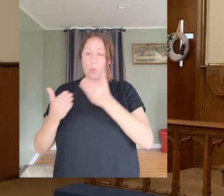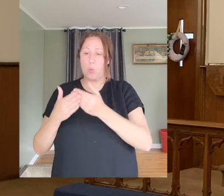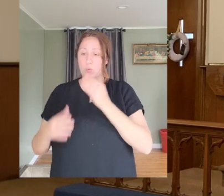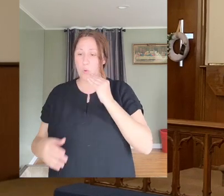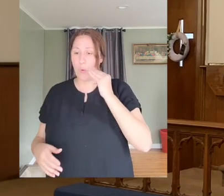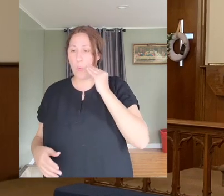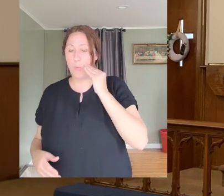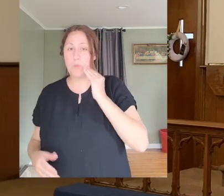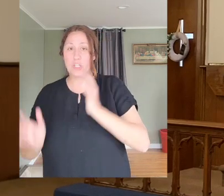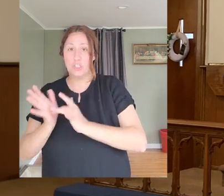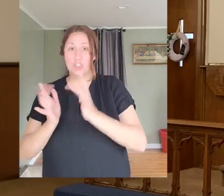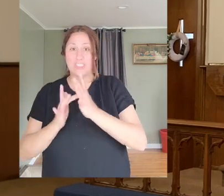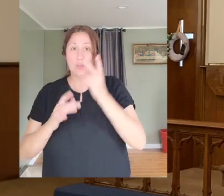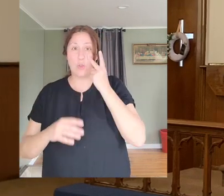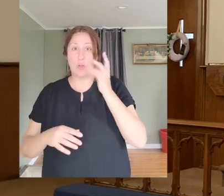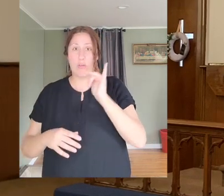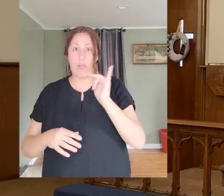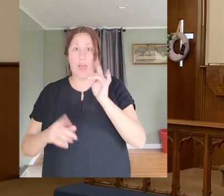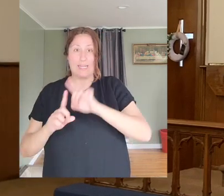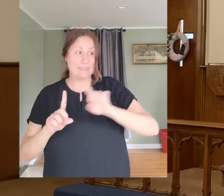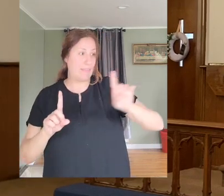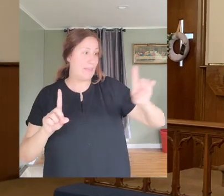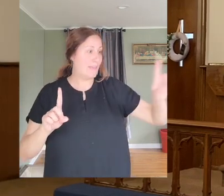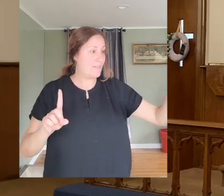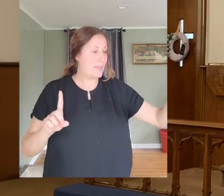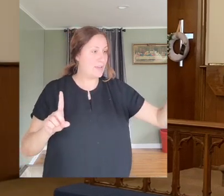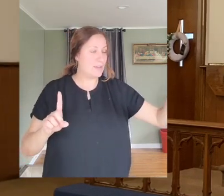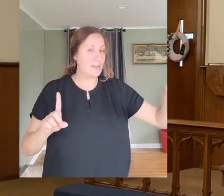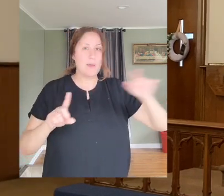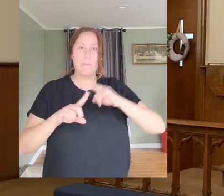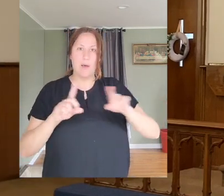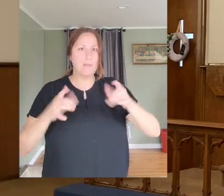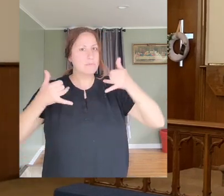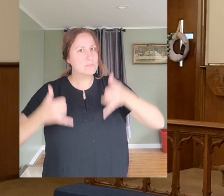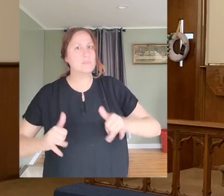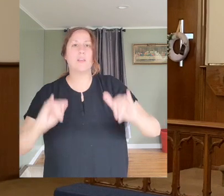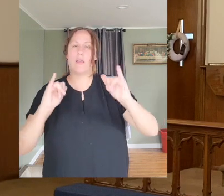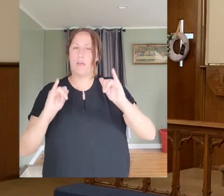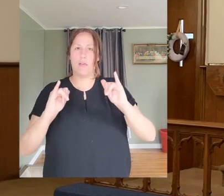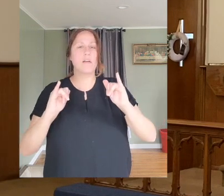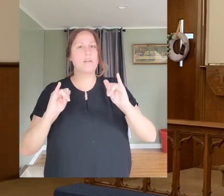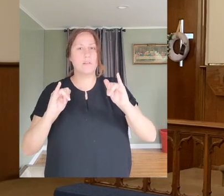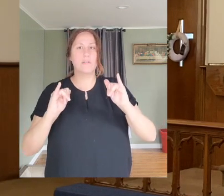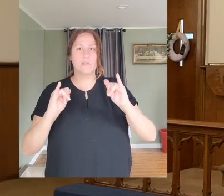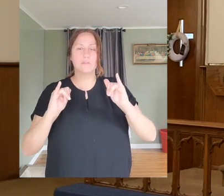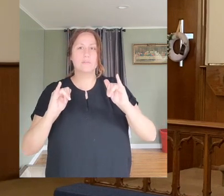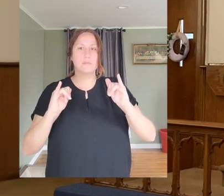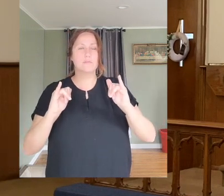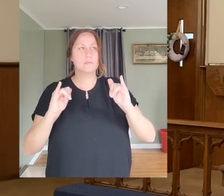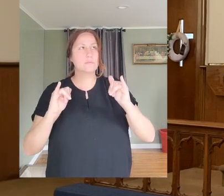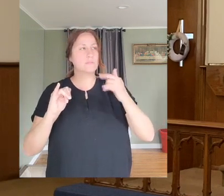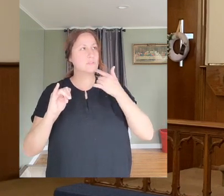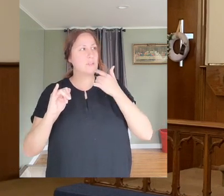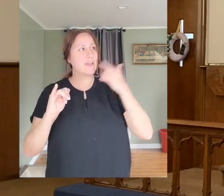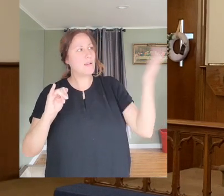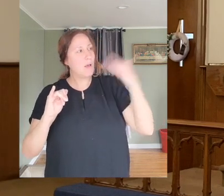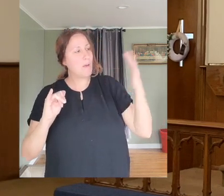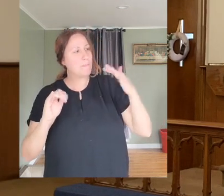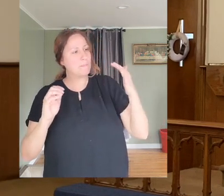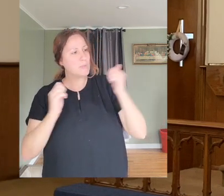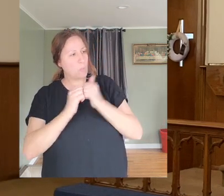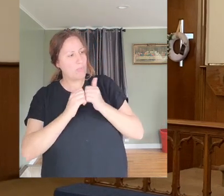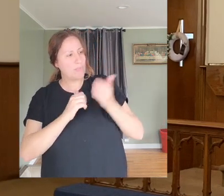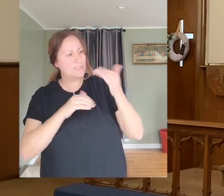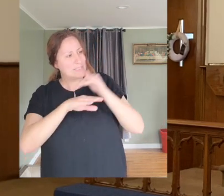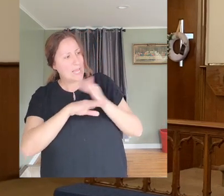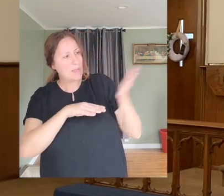looks like he's going further, keeping on that social distance. But they urge him to stay with them.